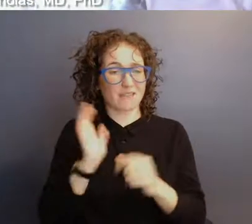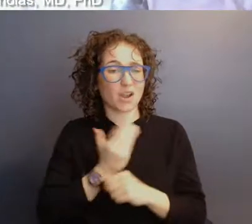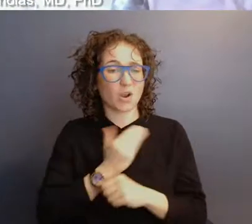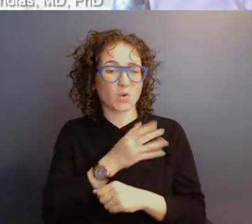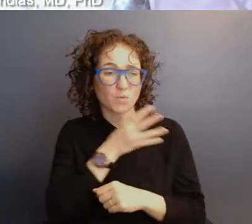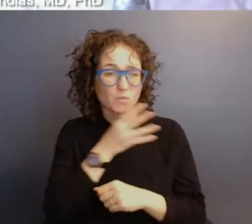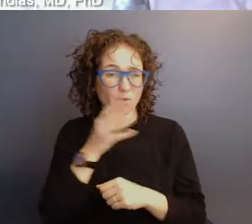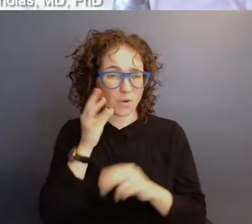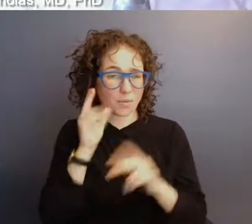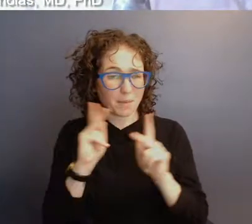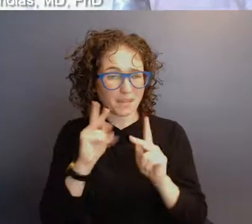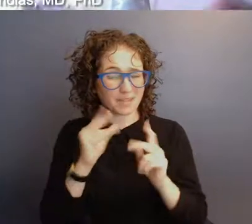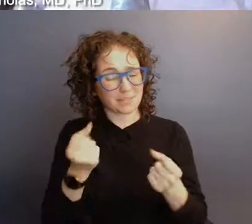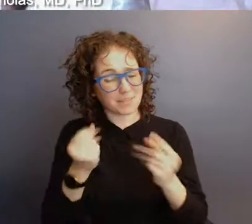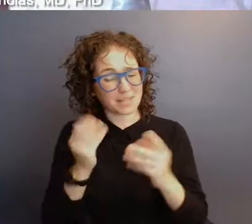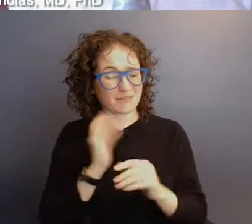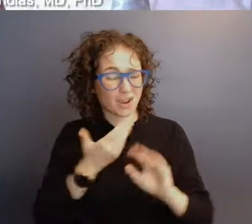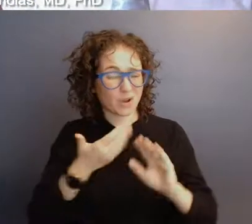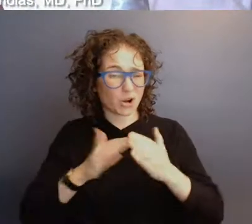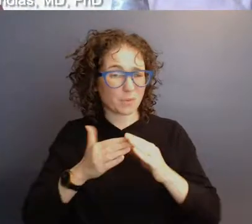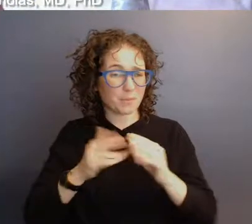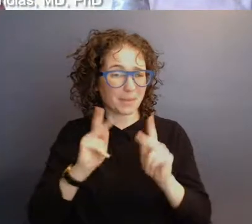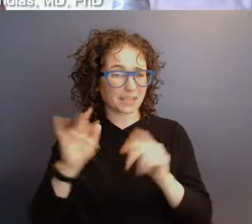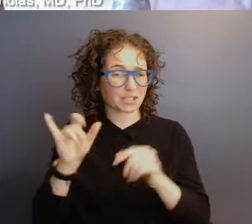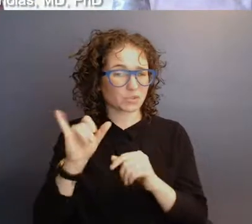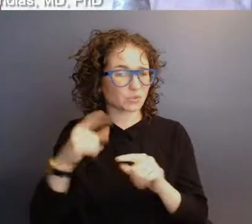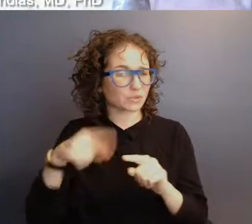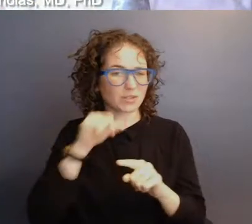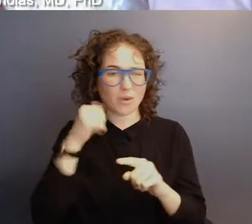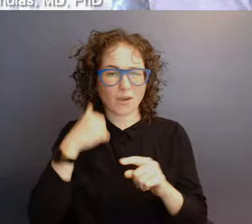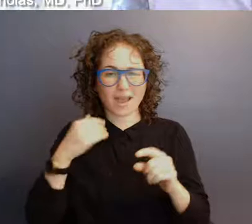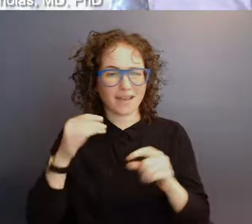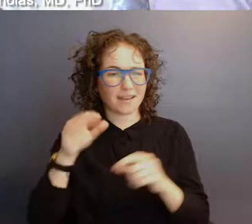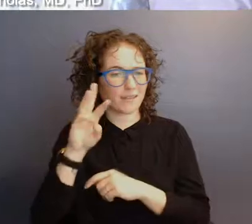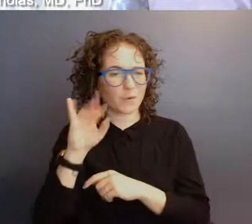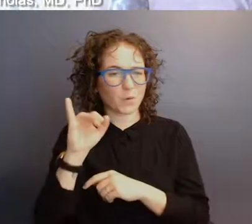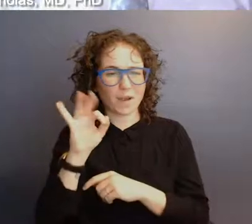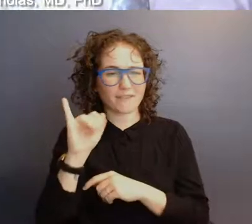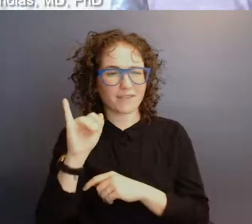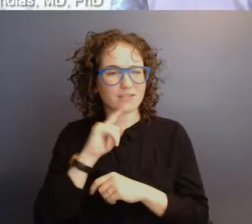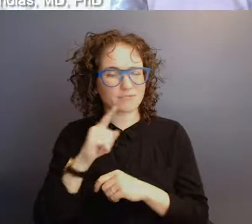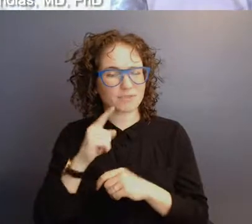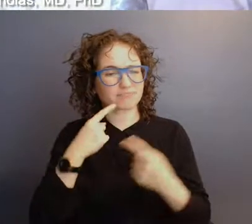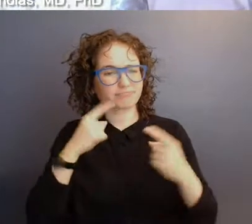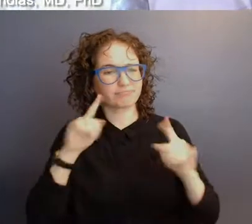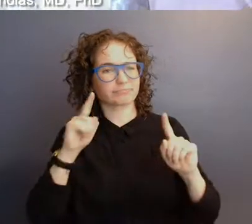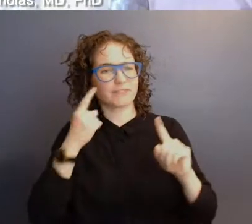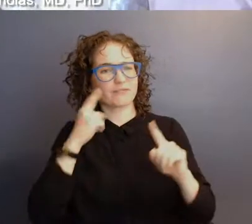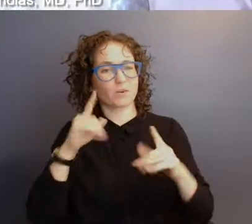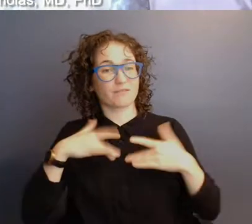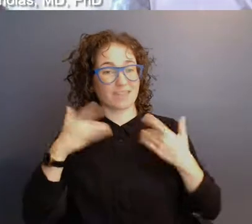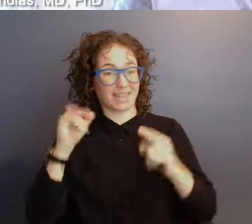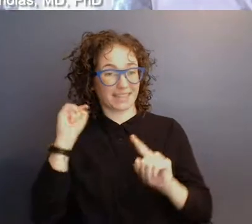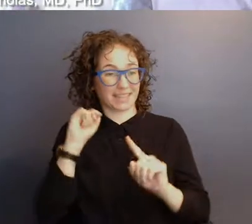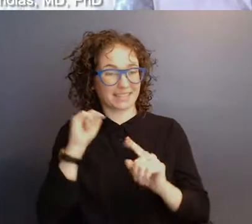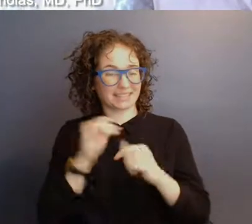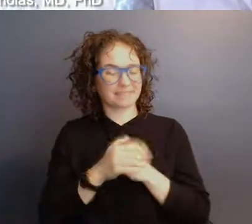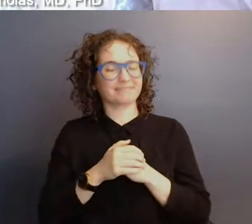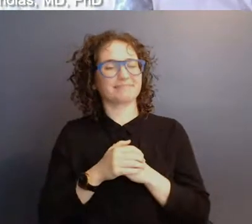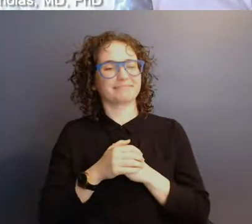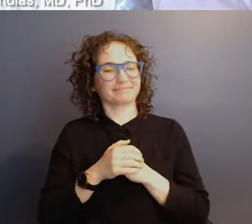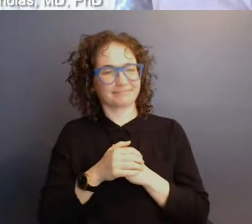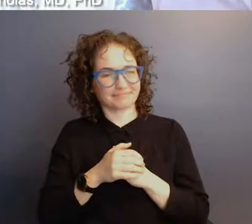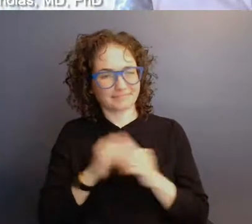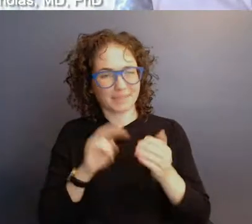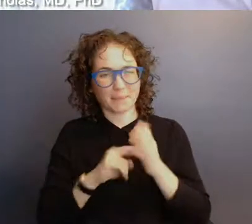and many of our urban populations don't have Wi-Fi access that is sufficient to do an event like this, there isn't even a way for